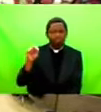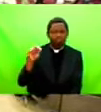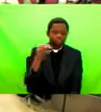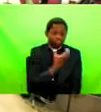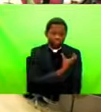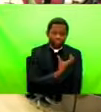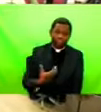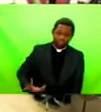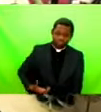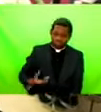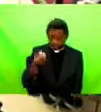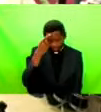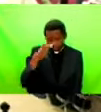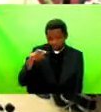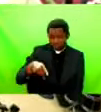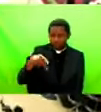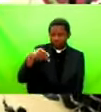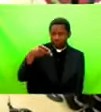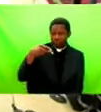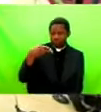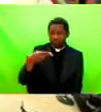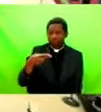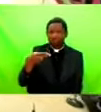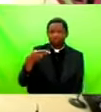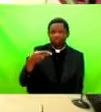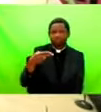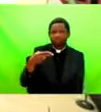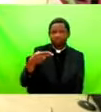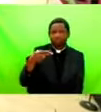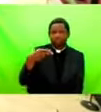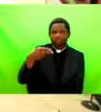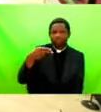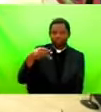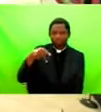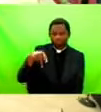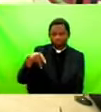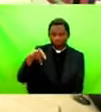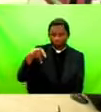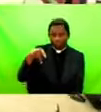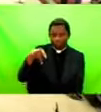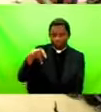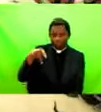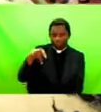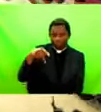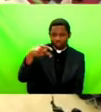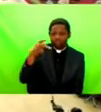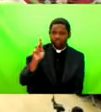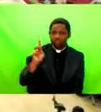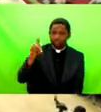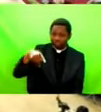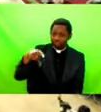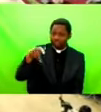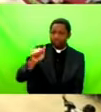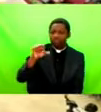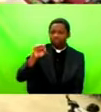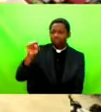of PASA. I want to bless my local assembly, Mount Zion. Please bless them for